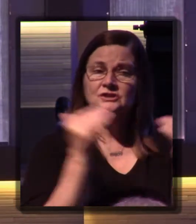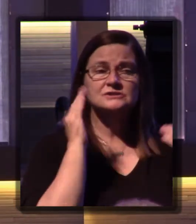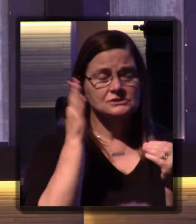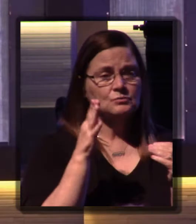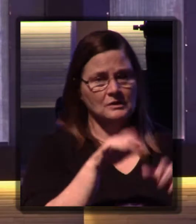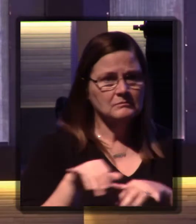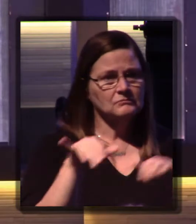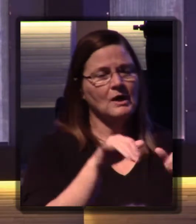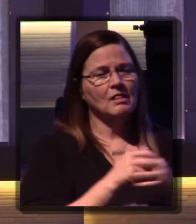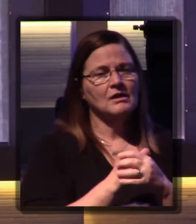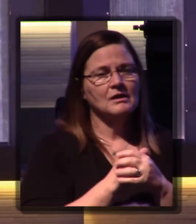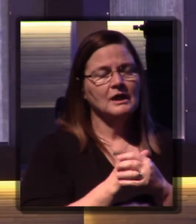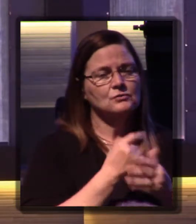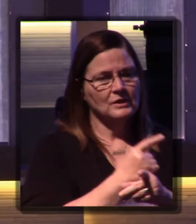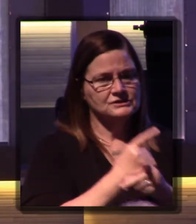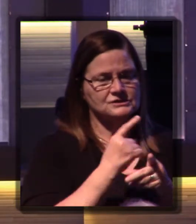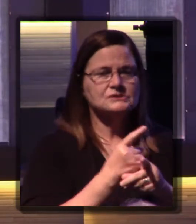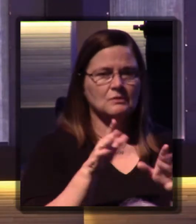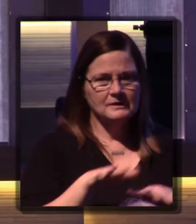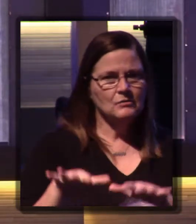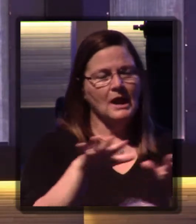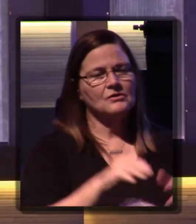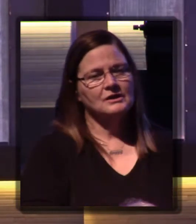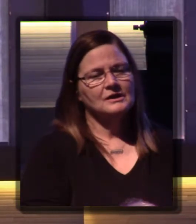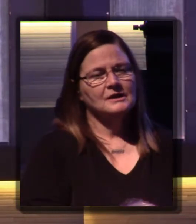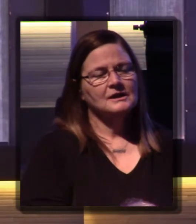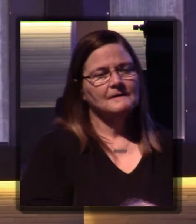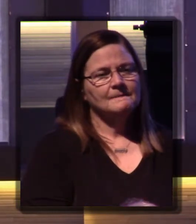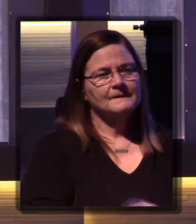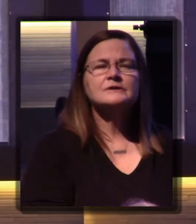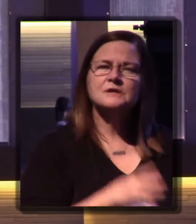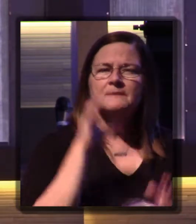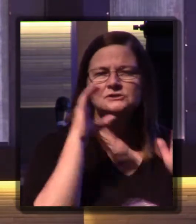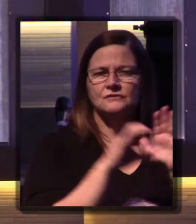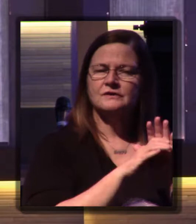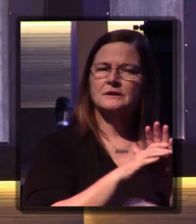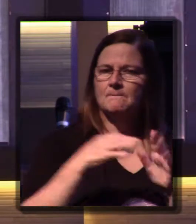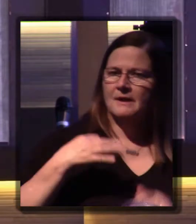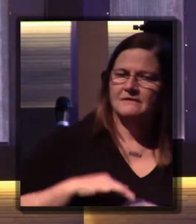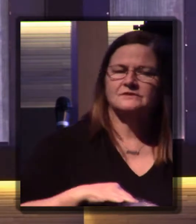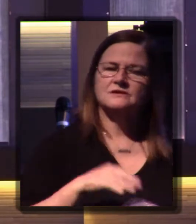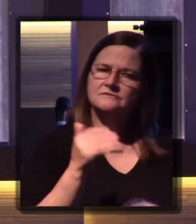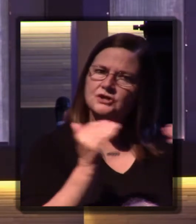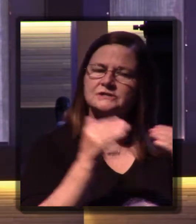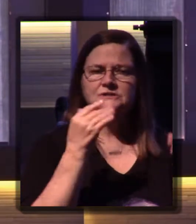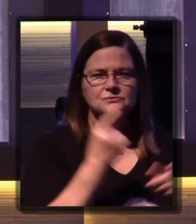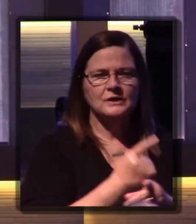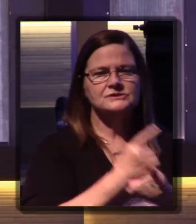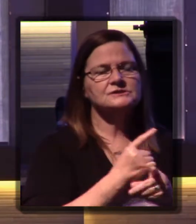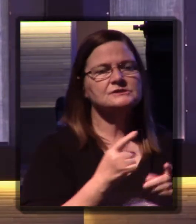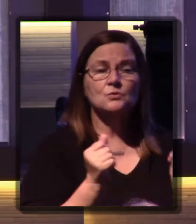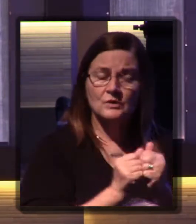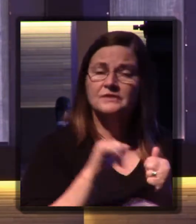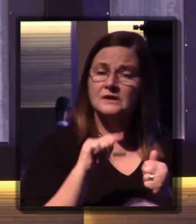the wilderness, and righteousness will abide in the fertile field. And so here's a picture of the benefits of justice and righteousness, because